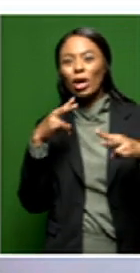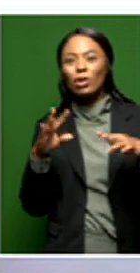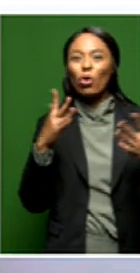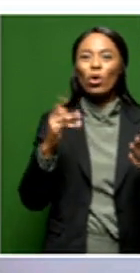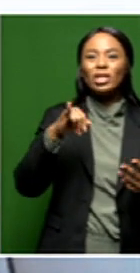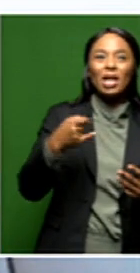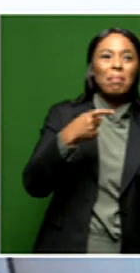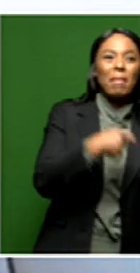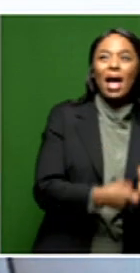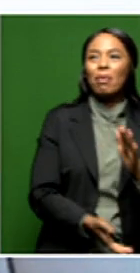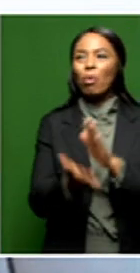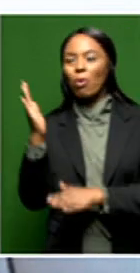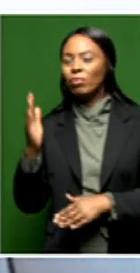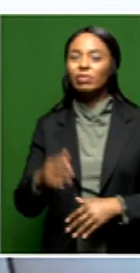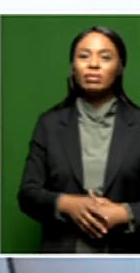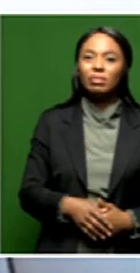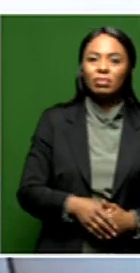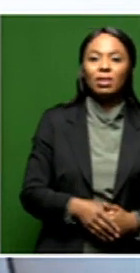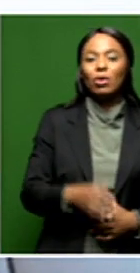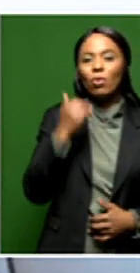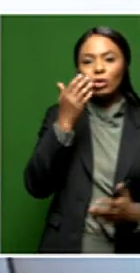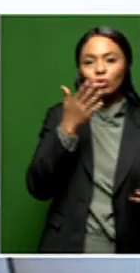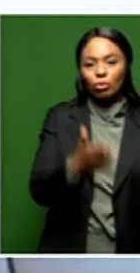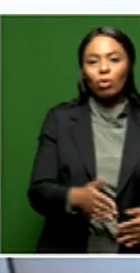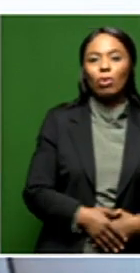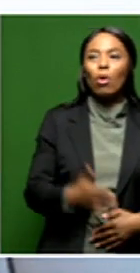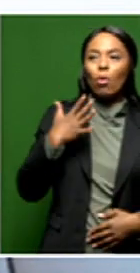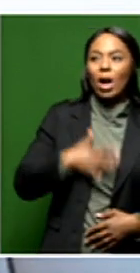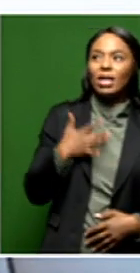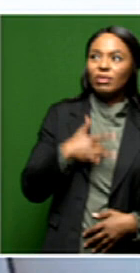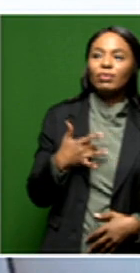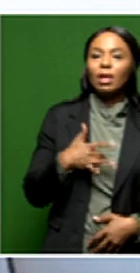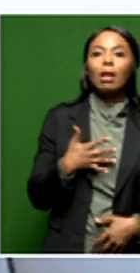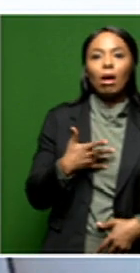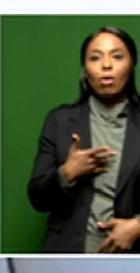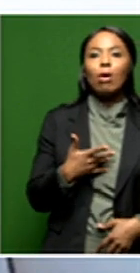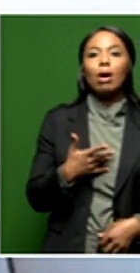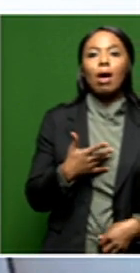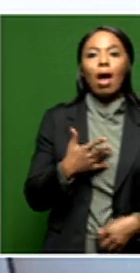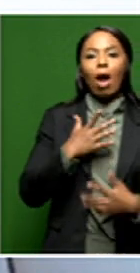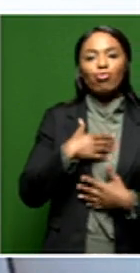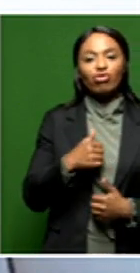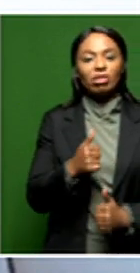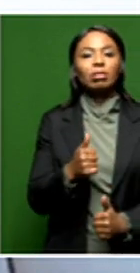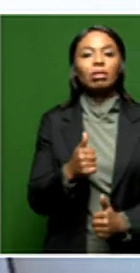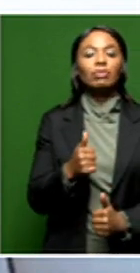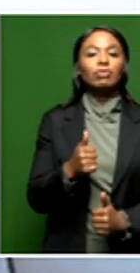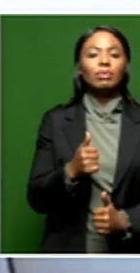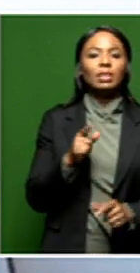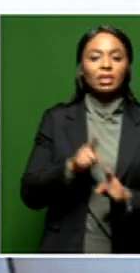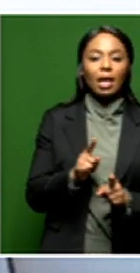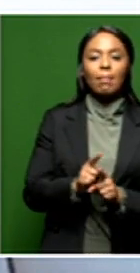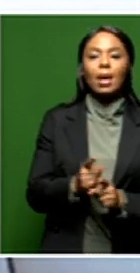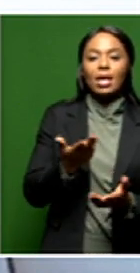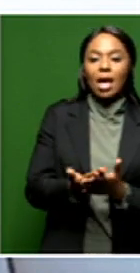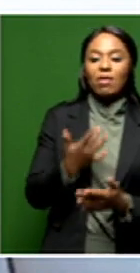feeling. But obviously the food is core to it and the quality of it.